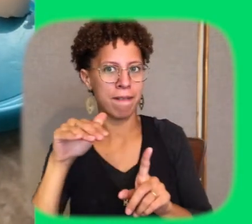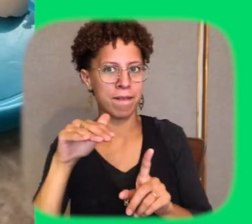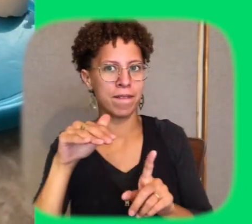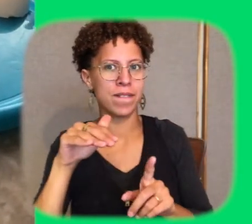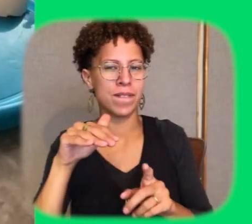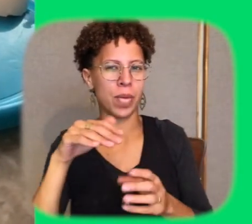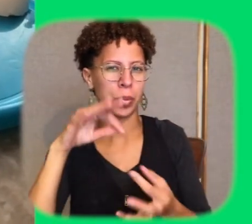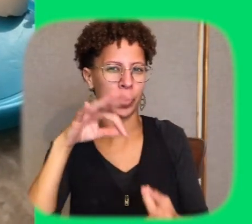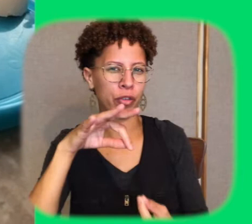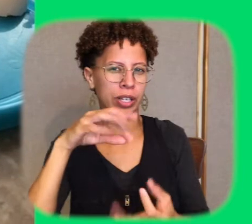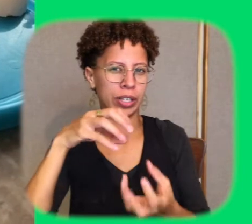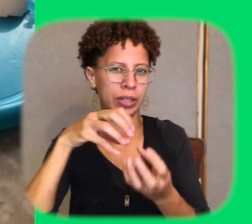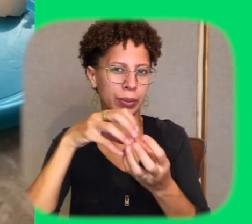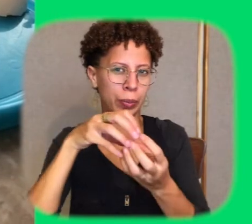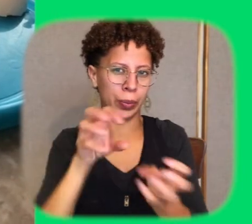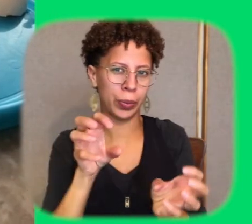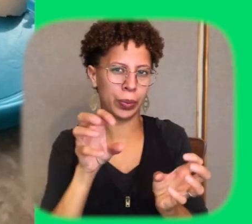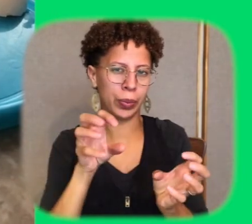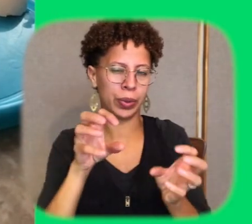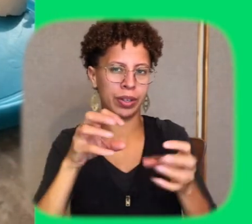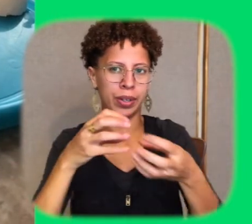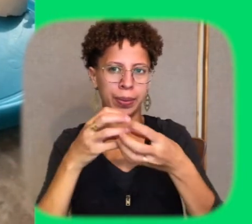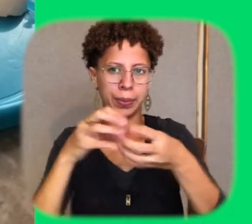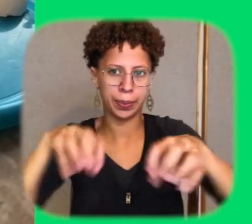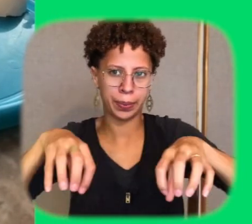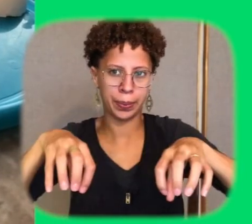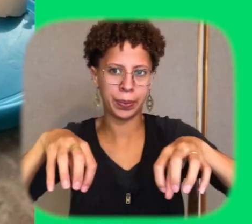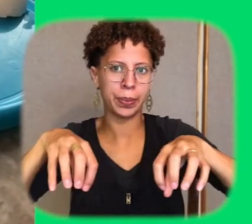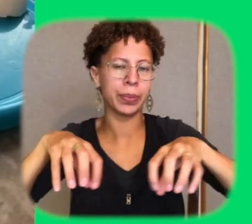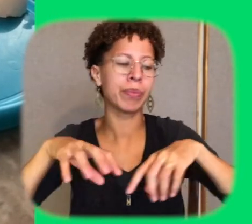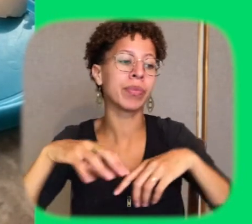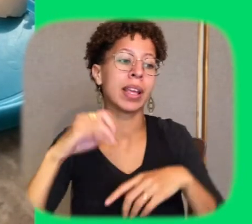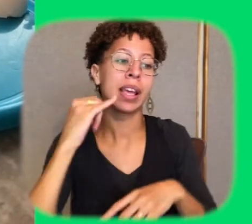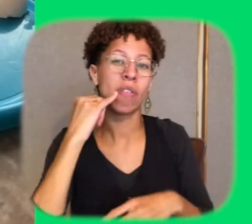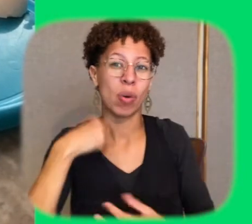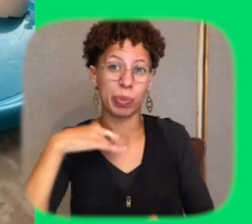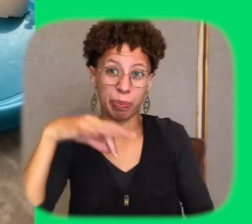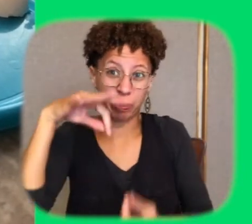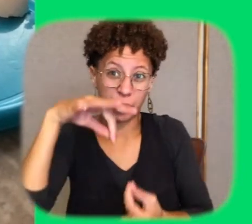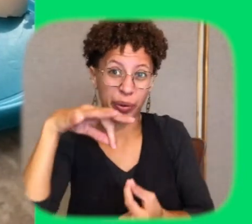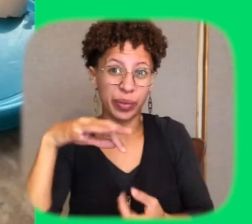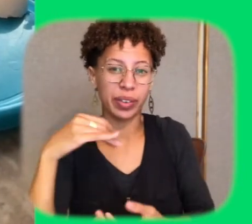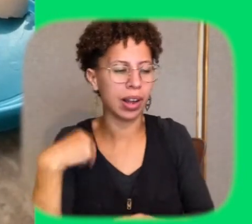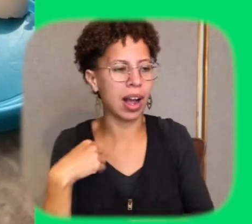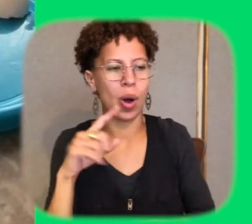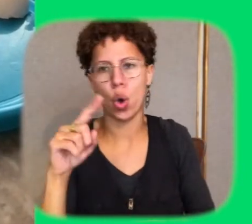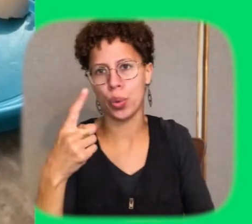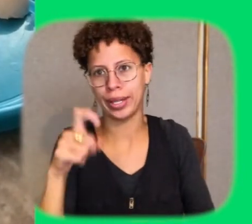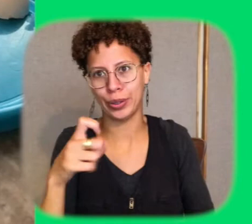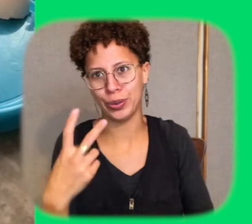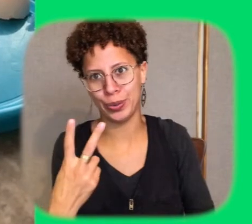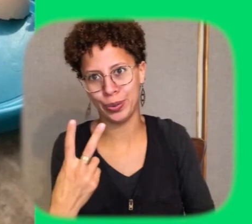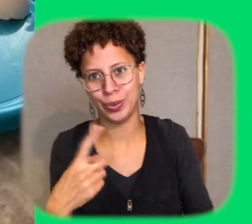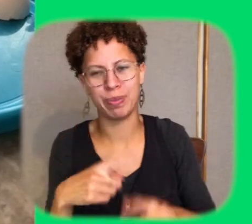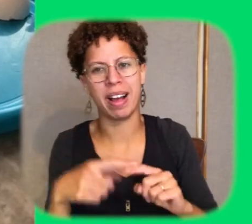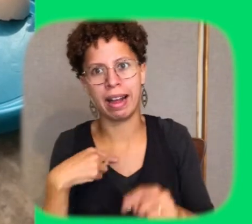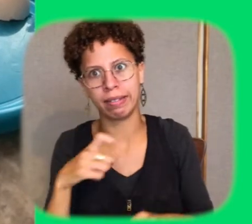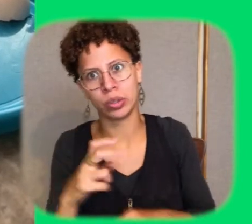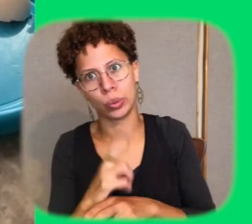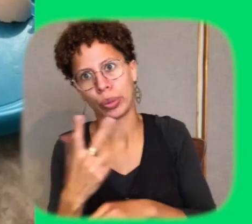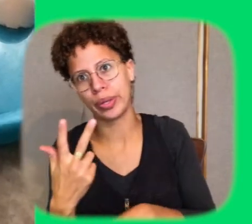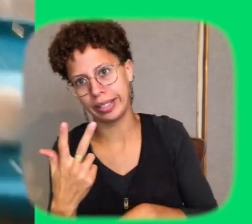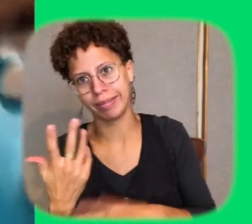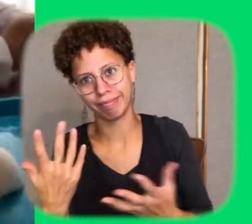to be pretty even. If I was really good, I would have only cracked 2 eggs. Jaylene has a favorite